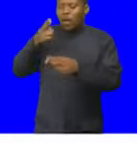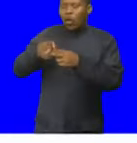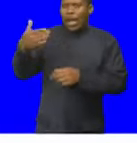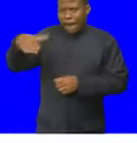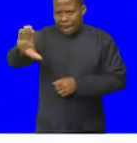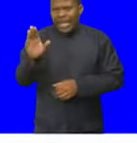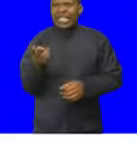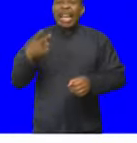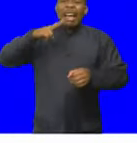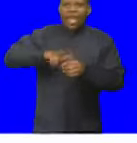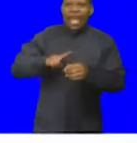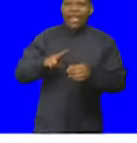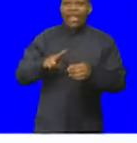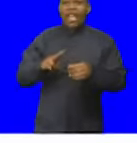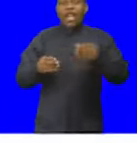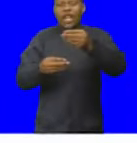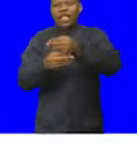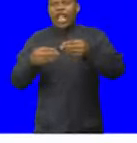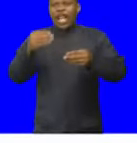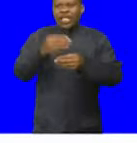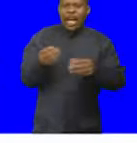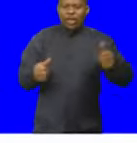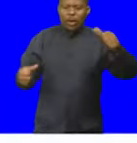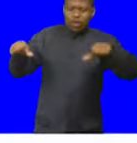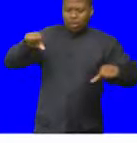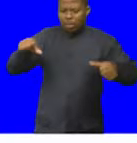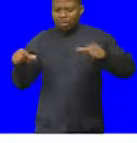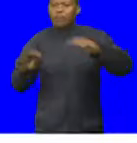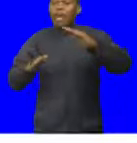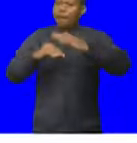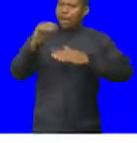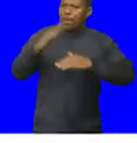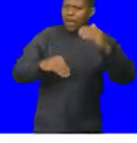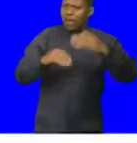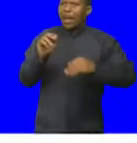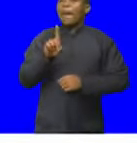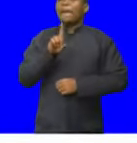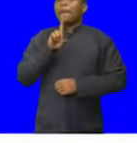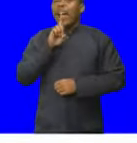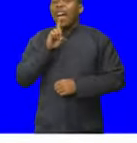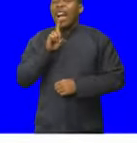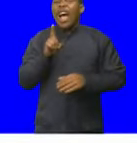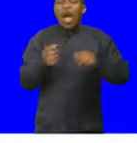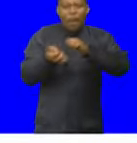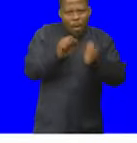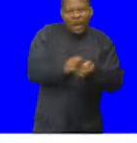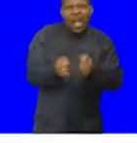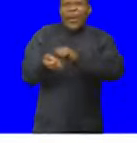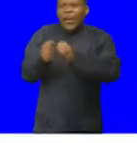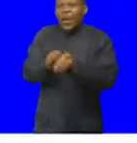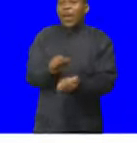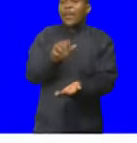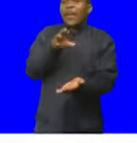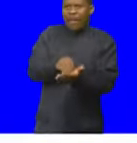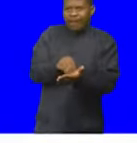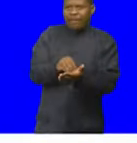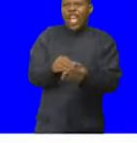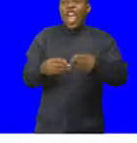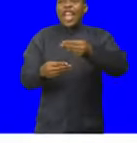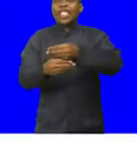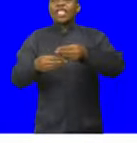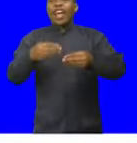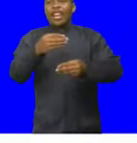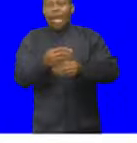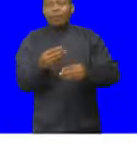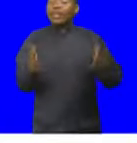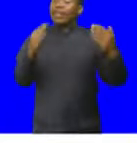leyakhiwa maneke mase yakhiwe kwakhanza ukuthi inema structural problems le building I